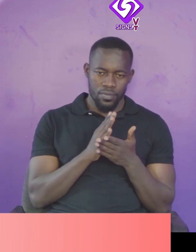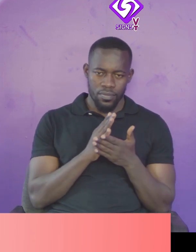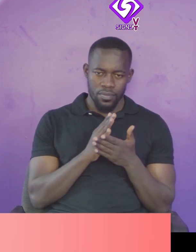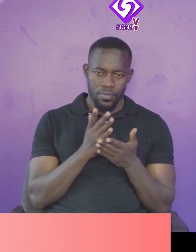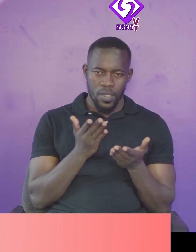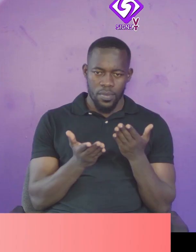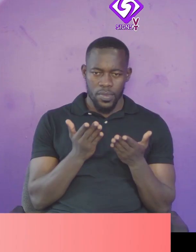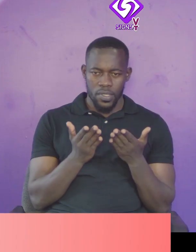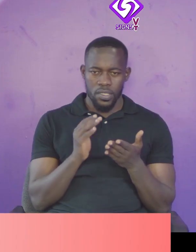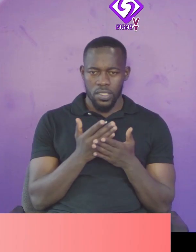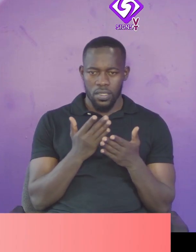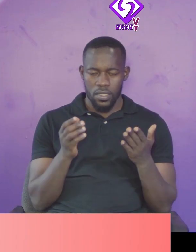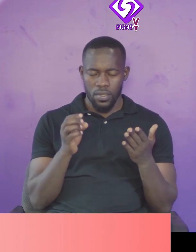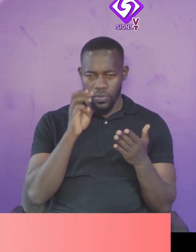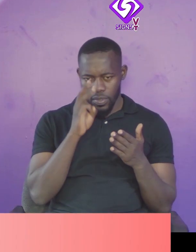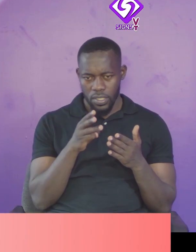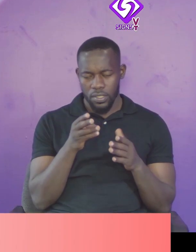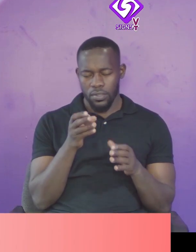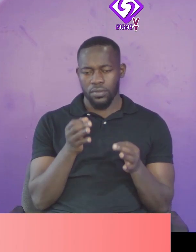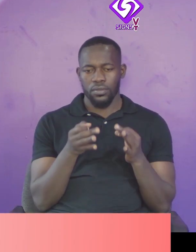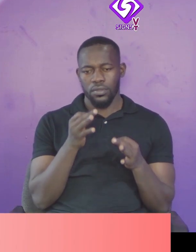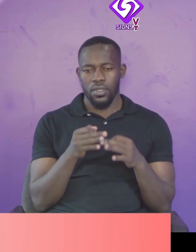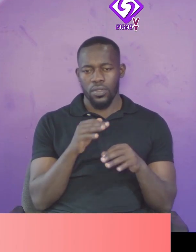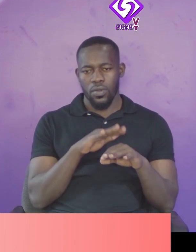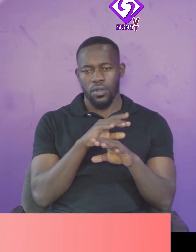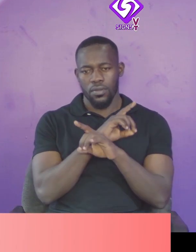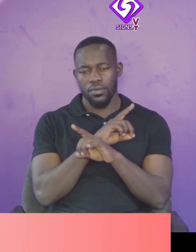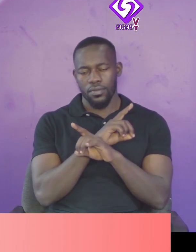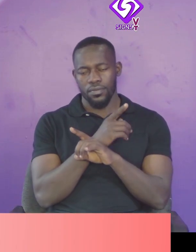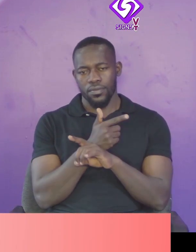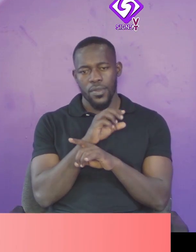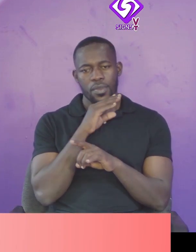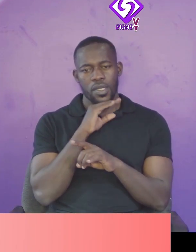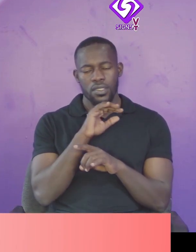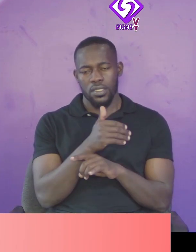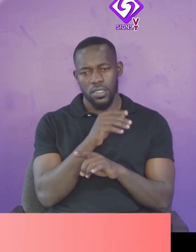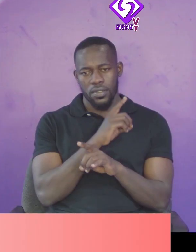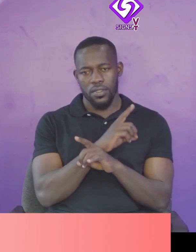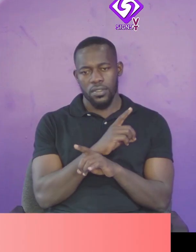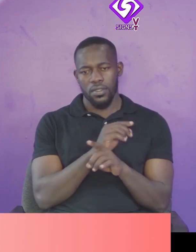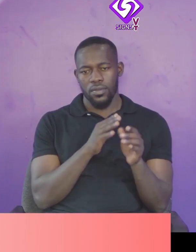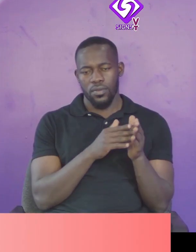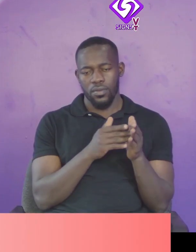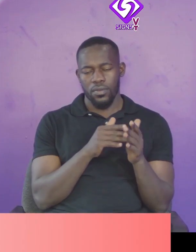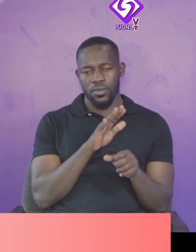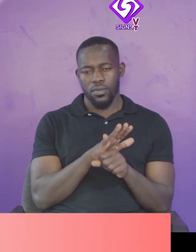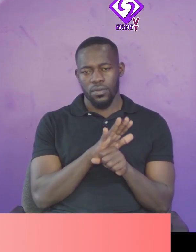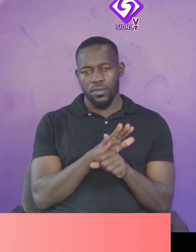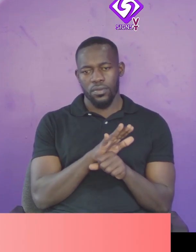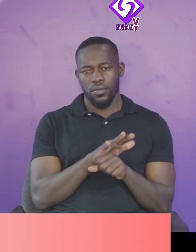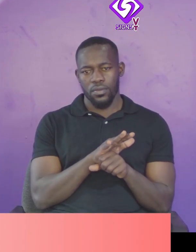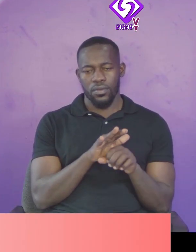we will base on defense and say Manchester City defense has exposed even Donnarumma himself. Yeah. Remember